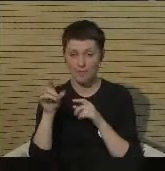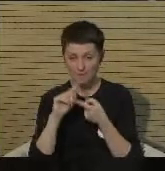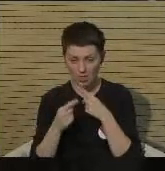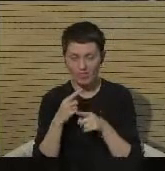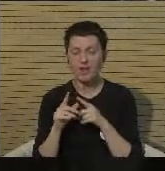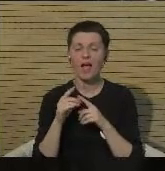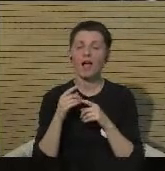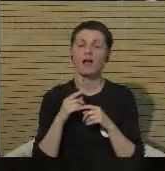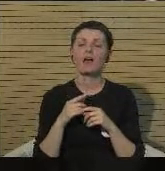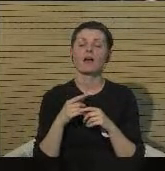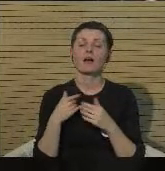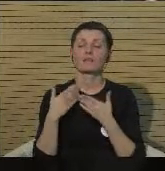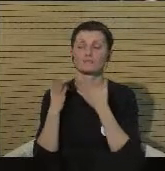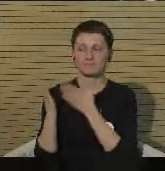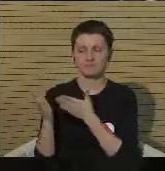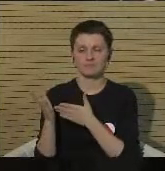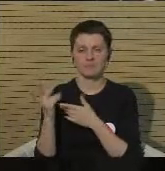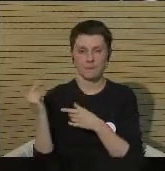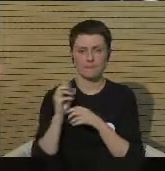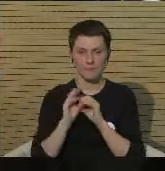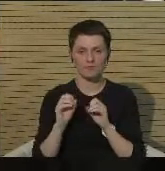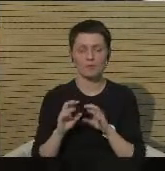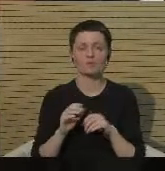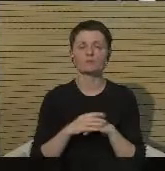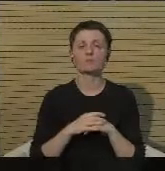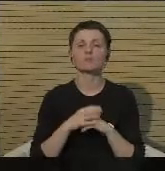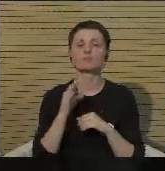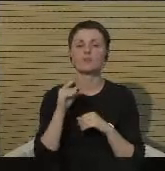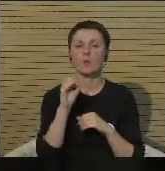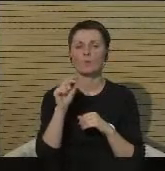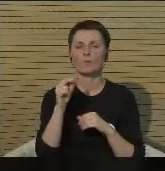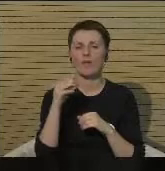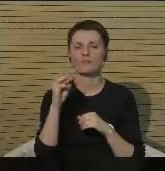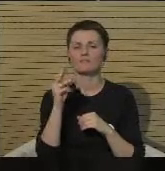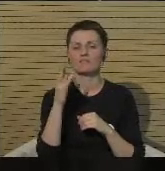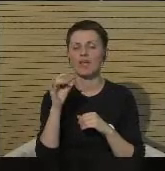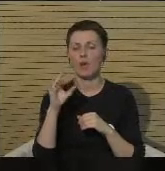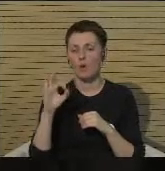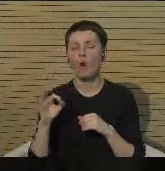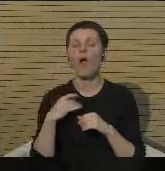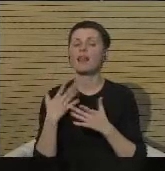covered. Before we move on to talking about politics,